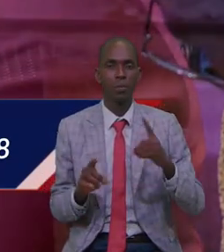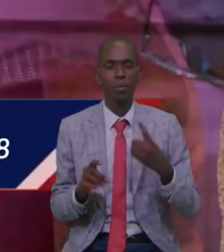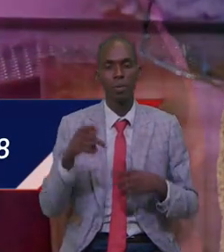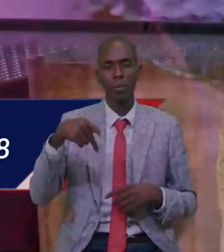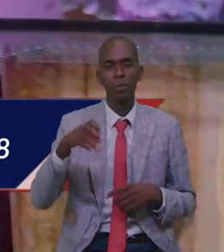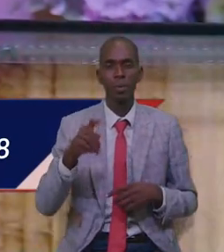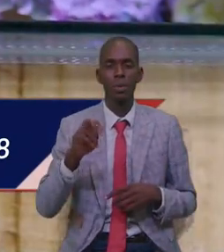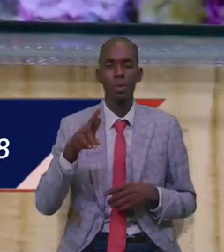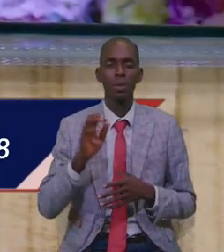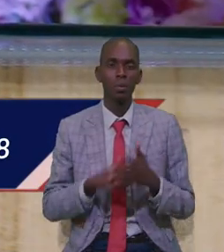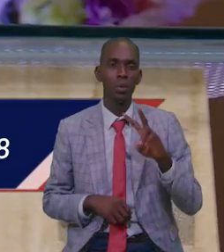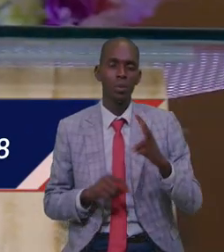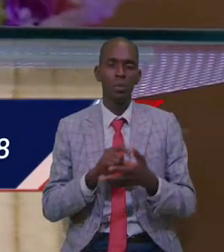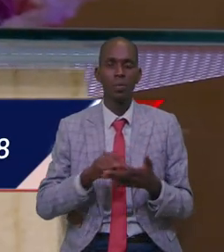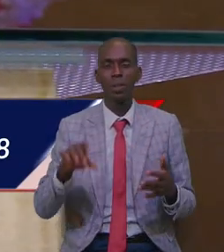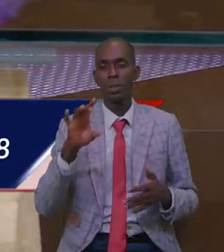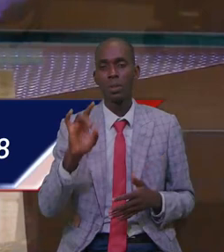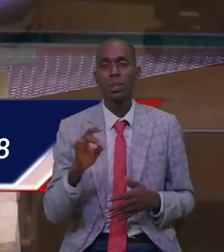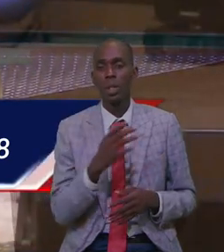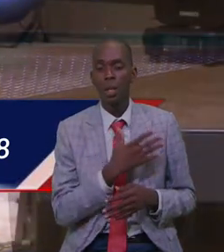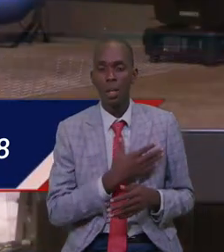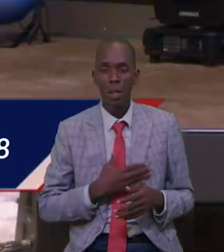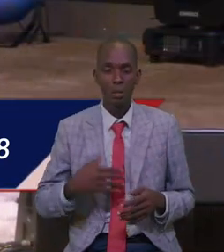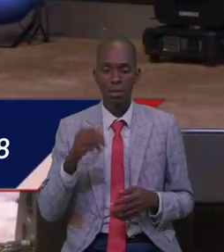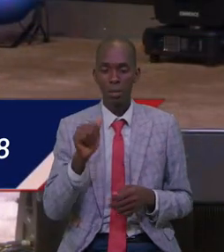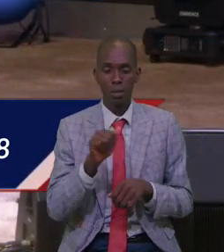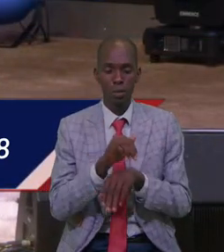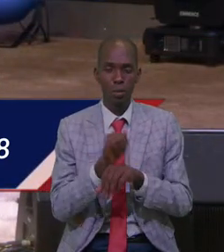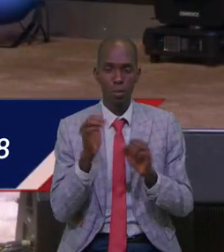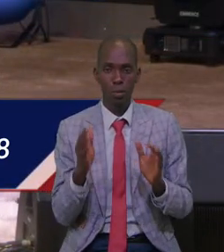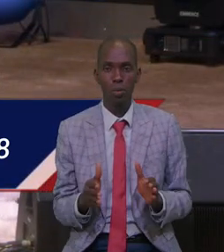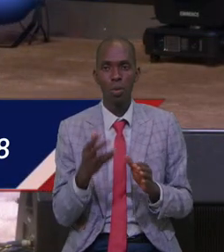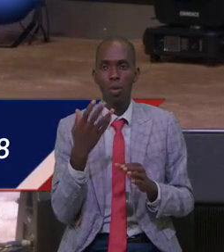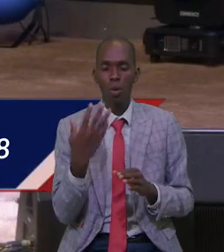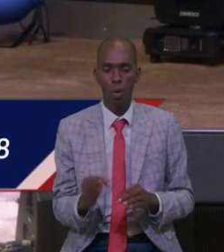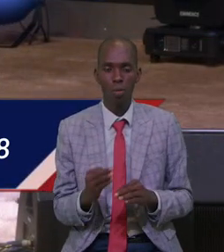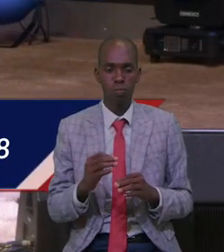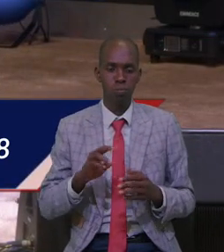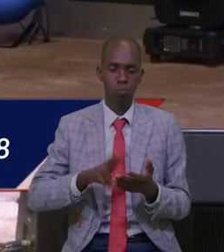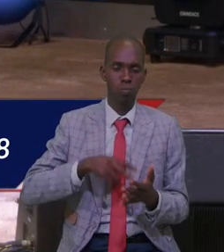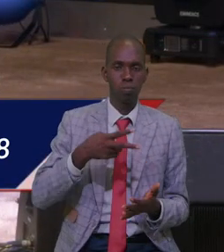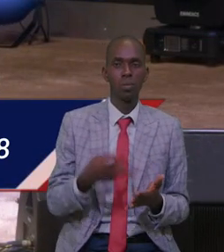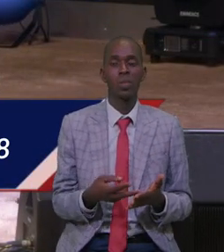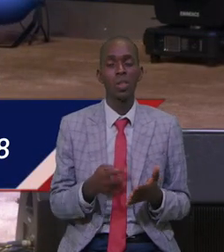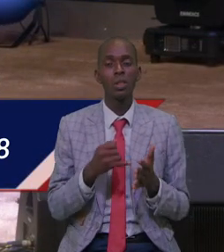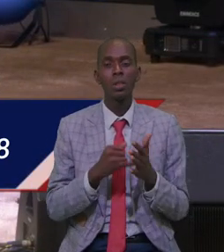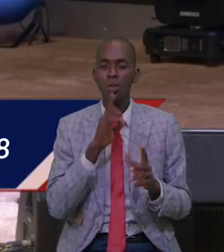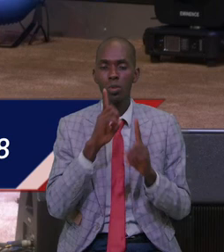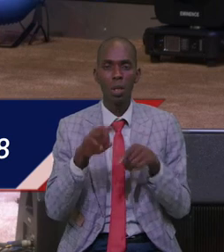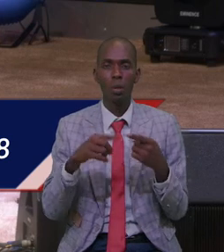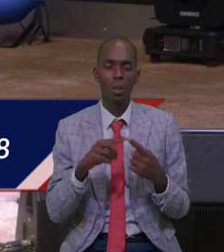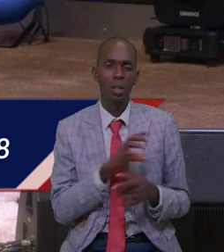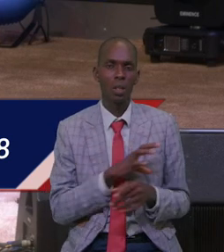1 Peter chapter 2 verse 8, and a stone of stumbling. You see, it's talking about Christ, and it